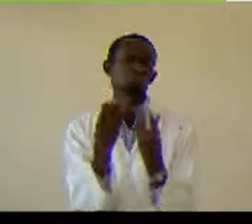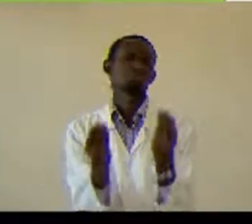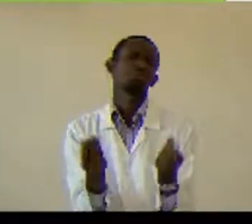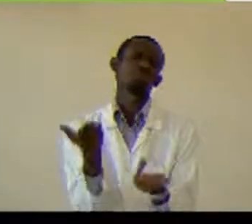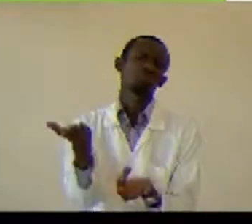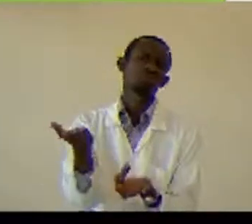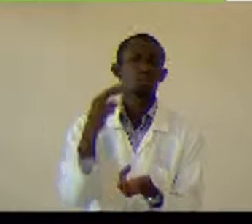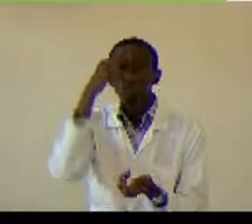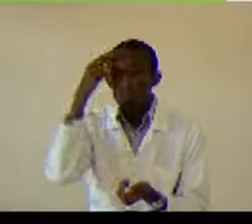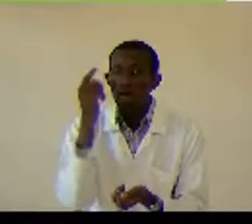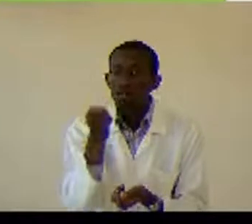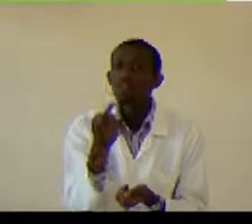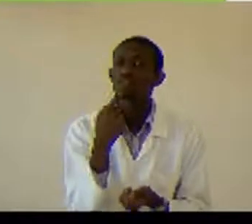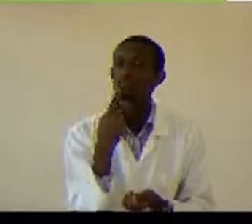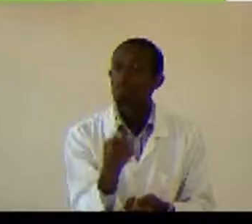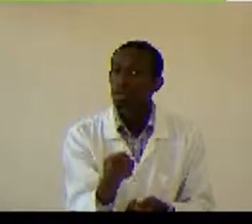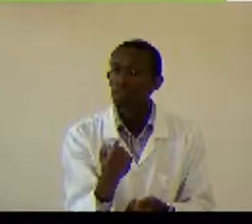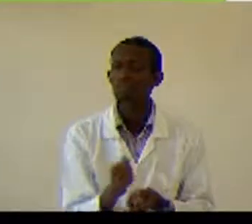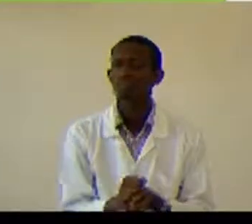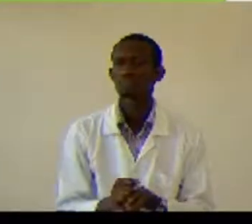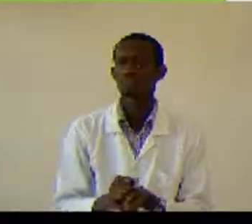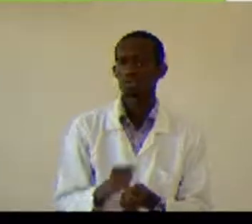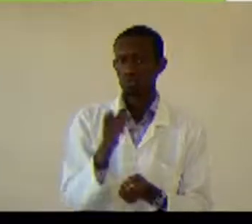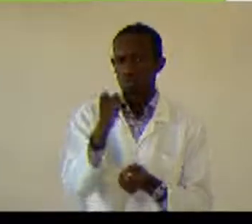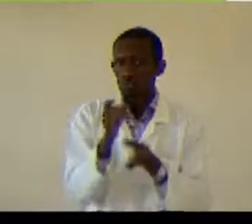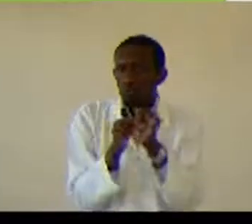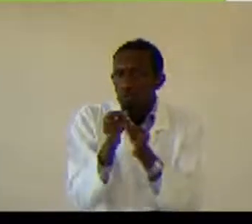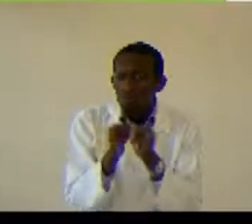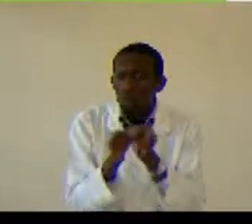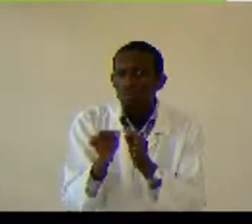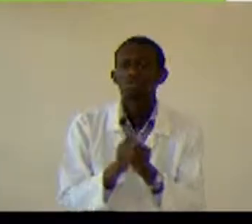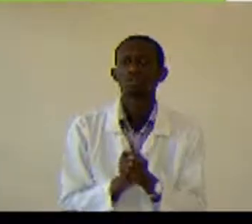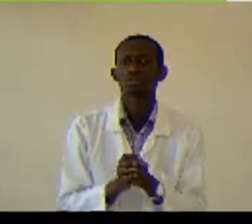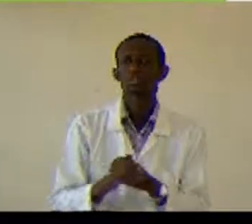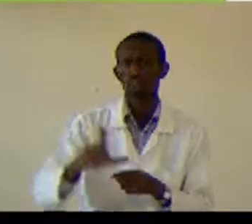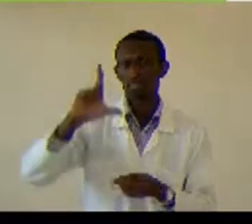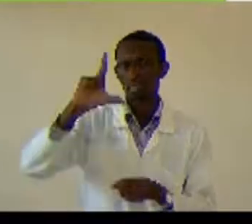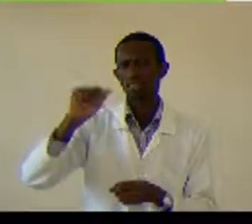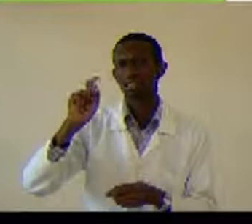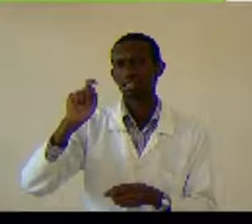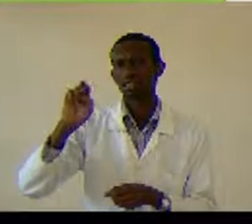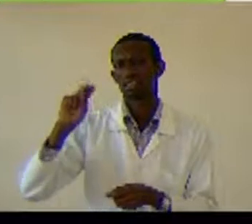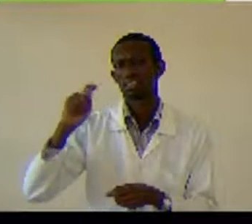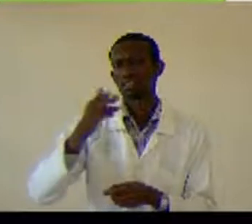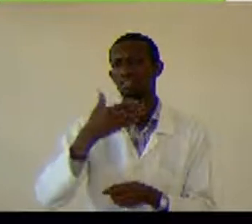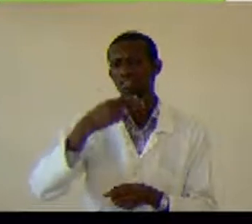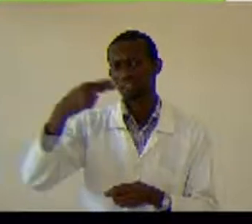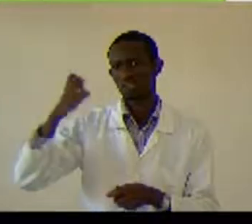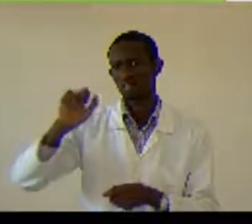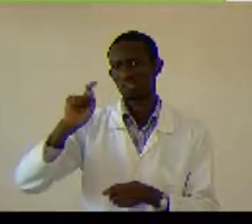because they are saying, define latent heat of fusion of ice. Okay? Latent heat of fusion of